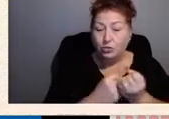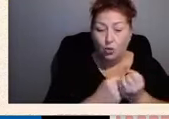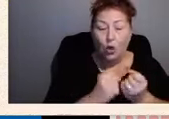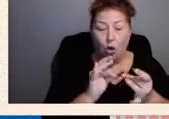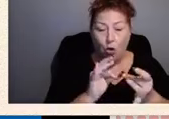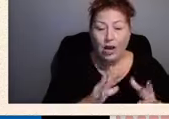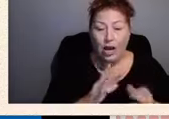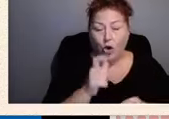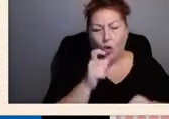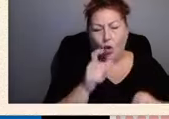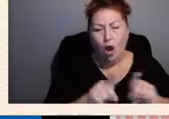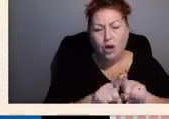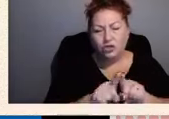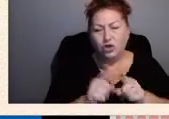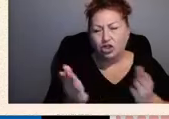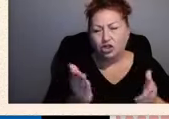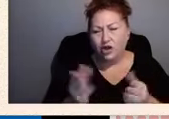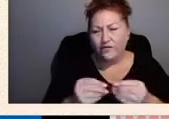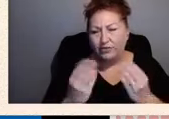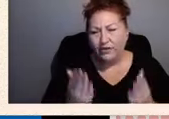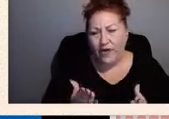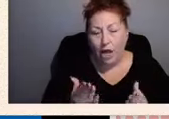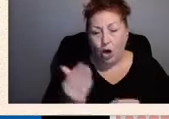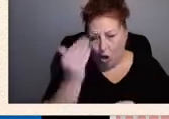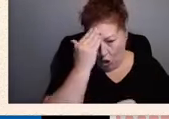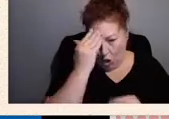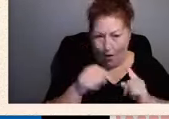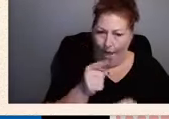service provider, know about you.